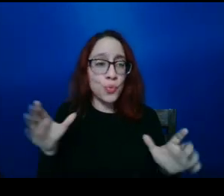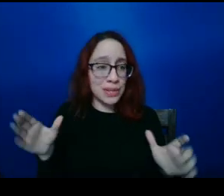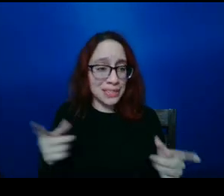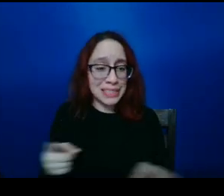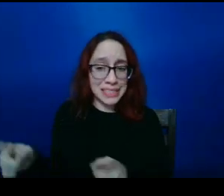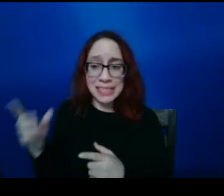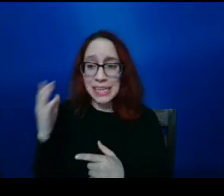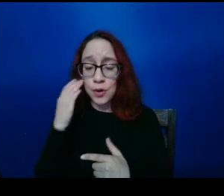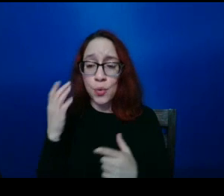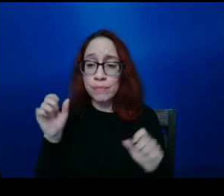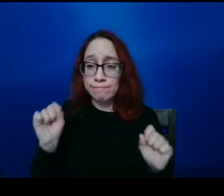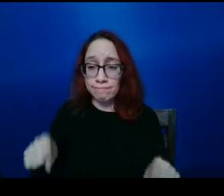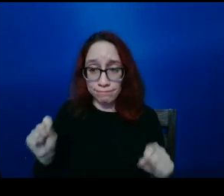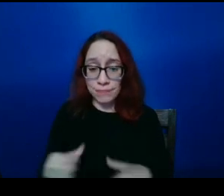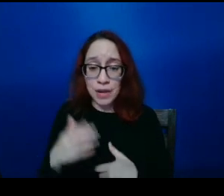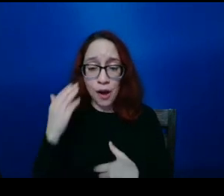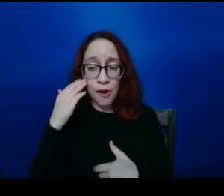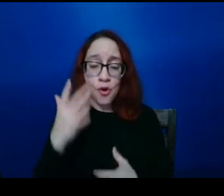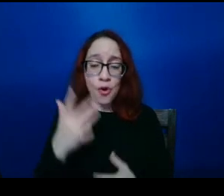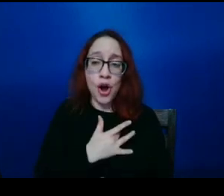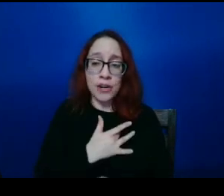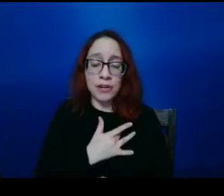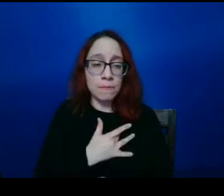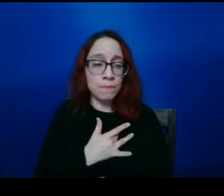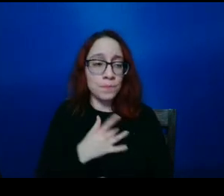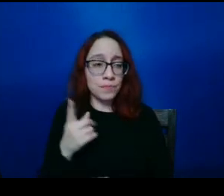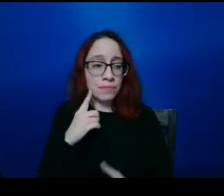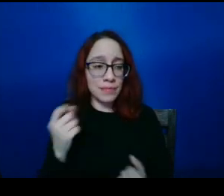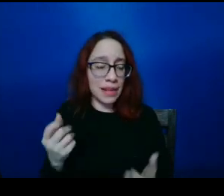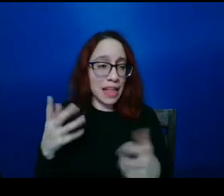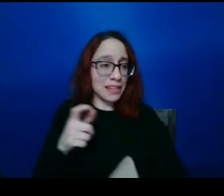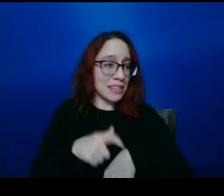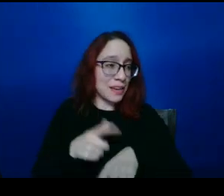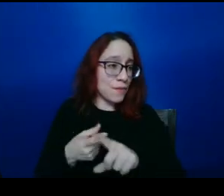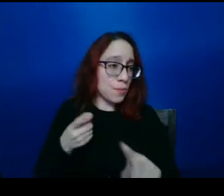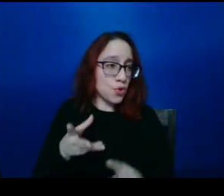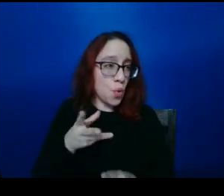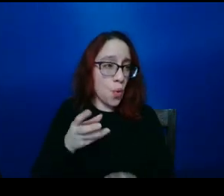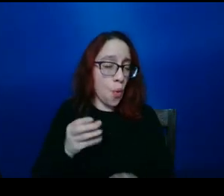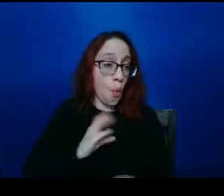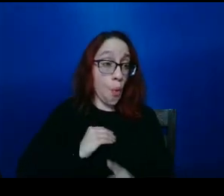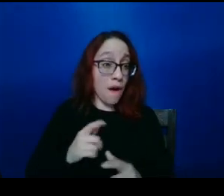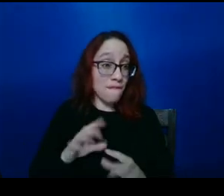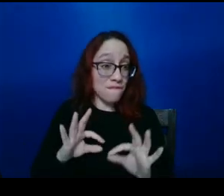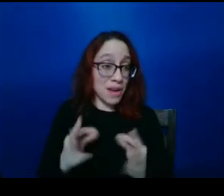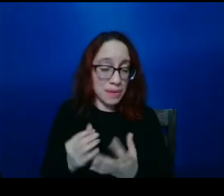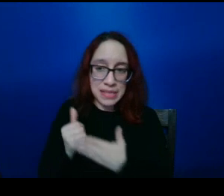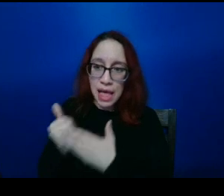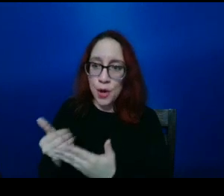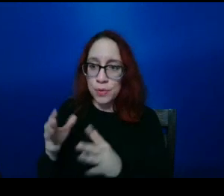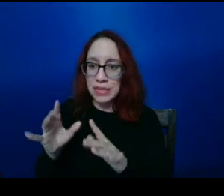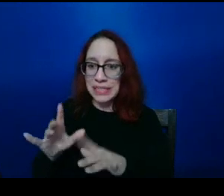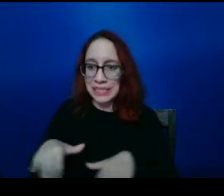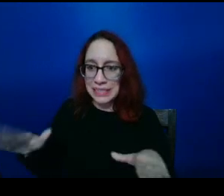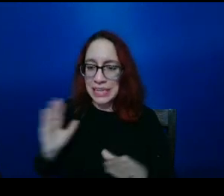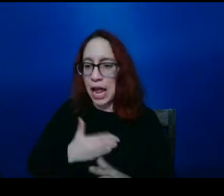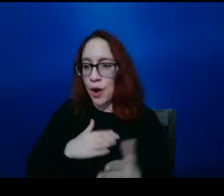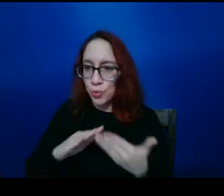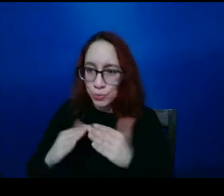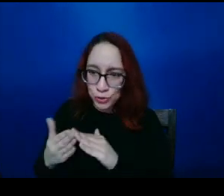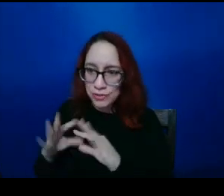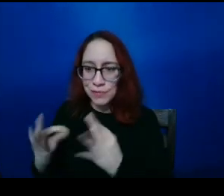I know his capabilities. I know his heart. He's taken a lot of time away from his own family to help kids in our family, in our